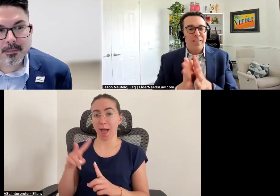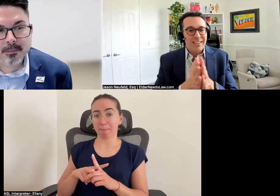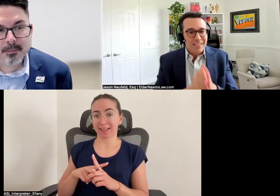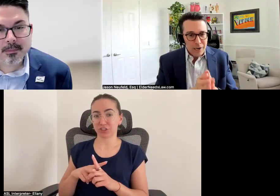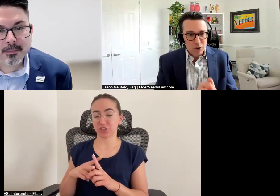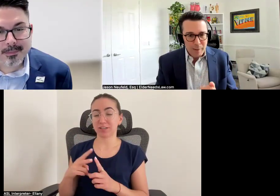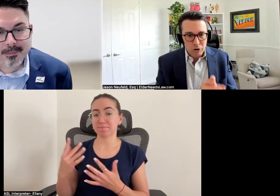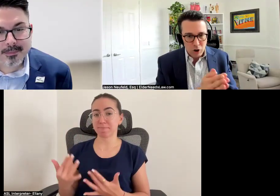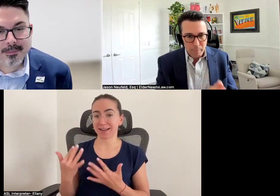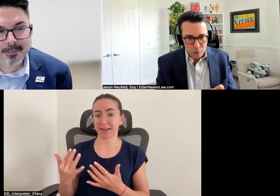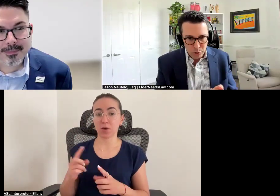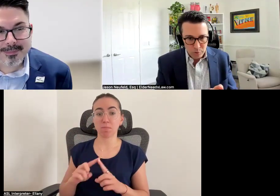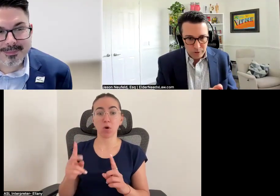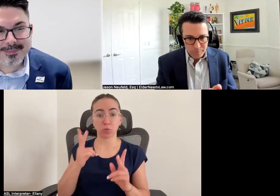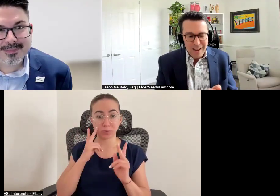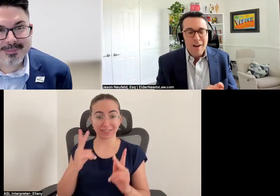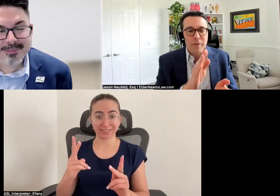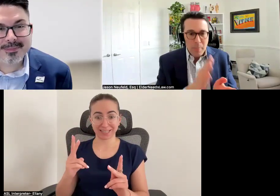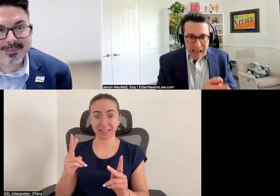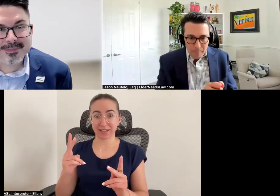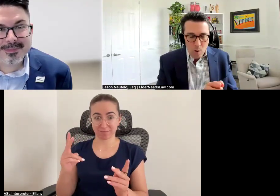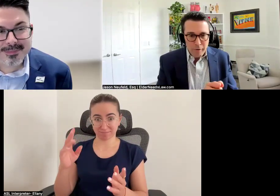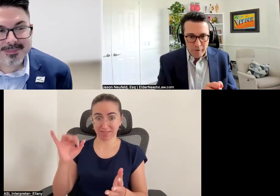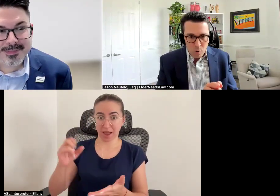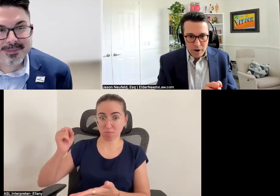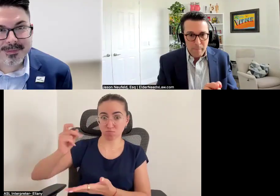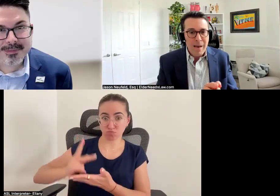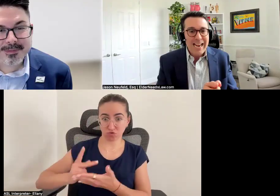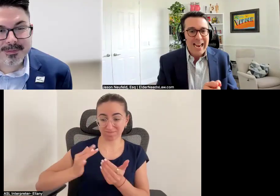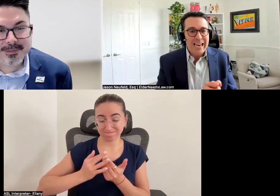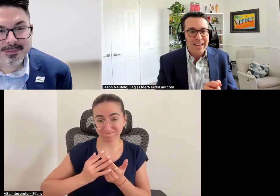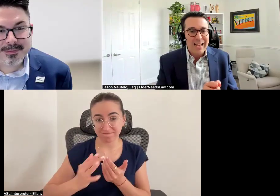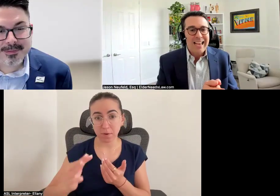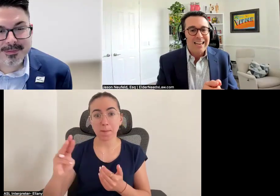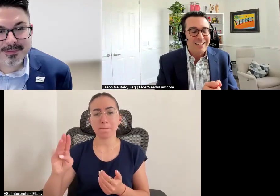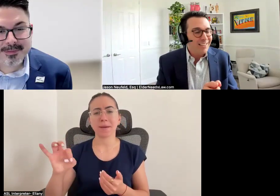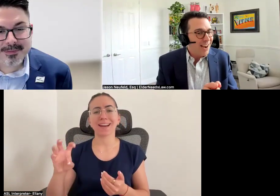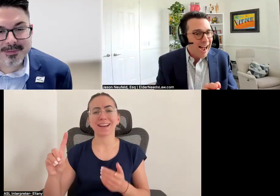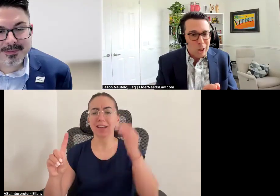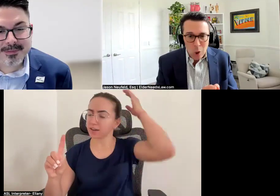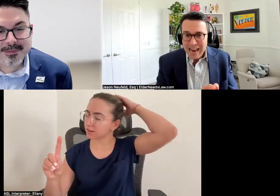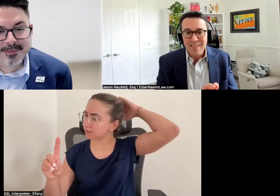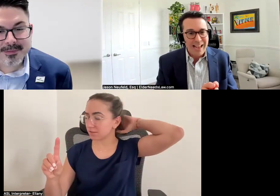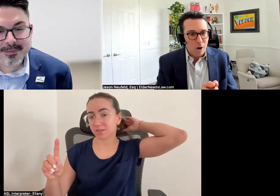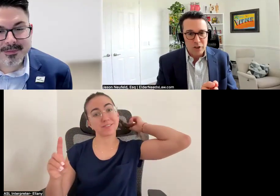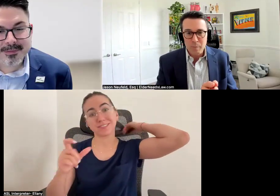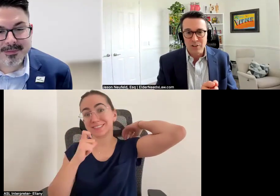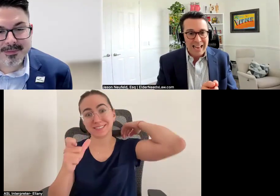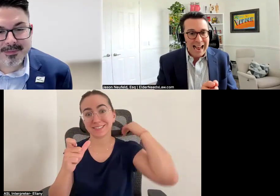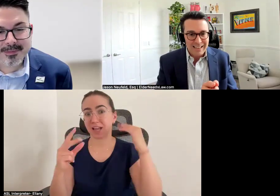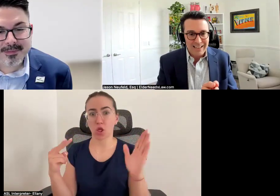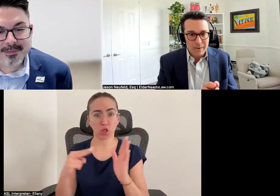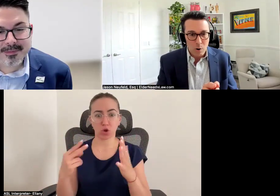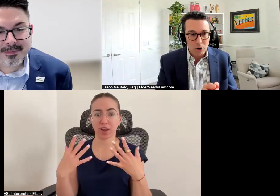get the sicker spouse approved, from that point forward, Medicaid does not look at the healthy